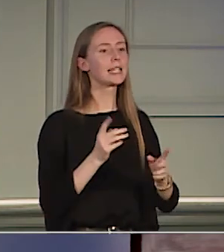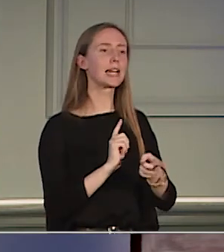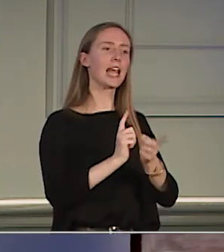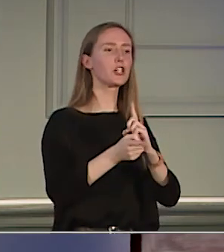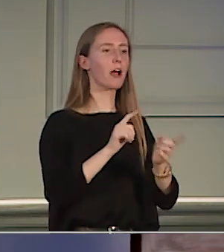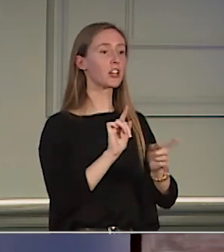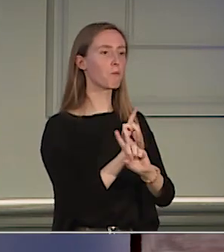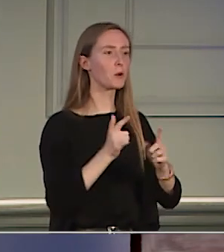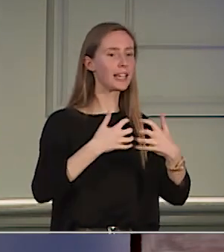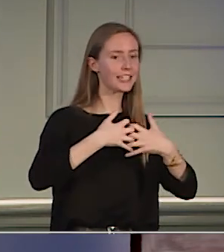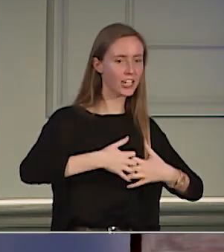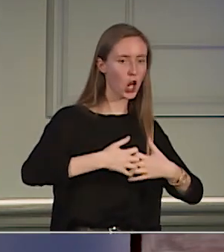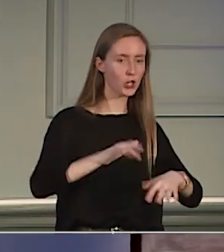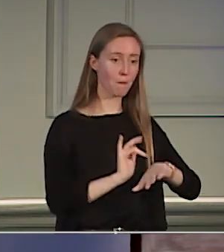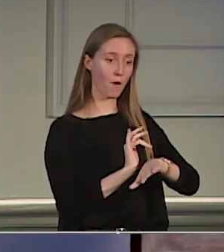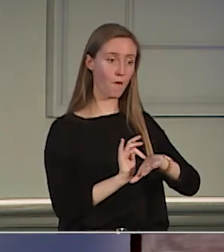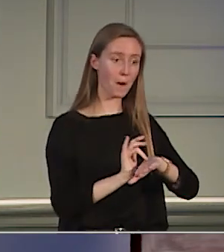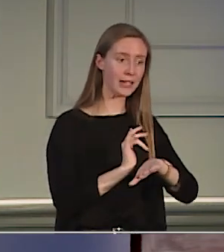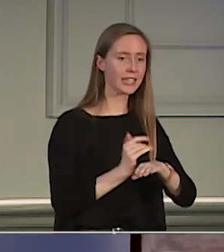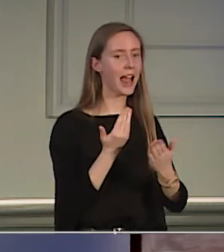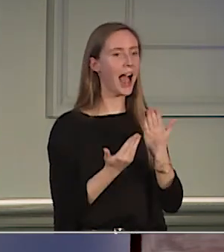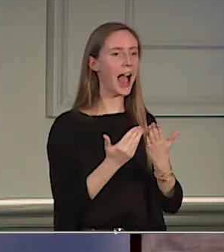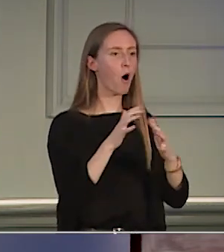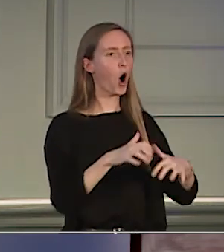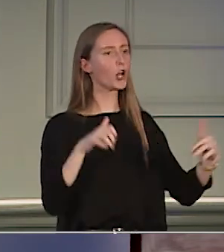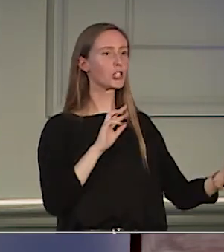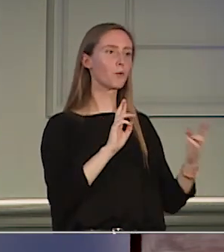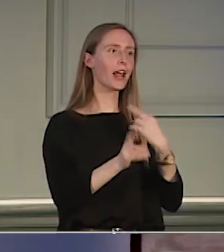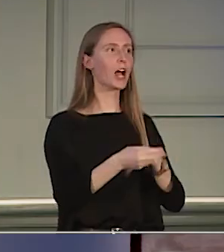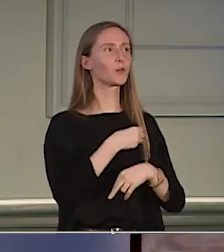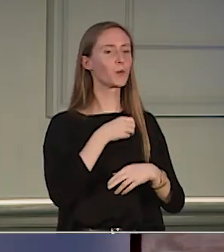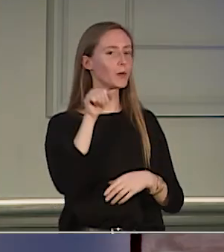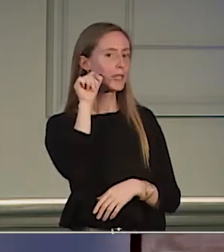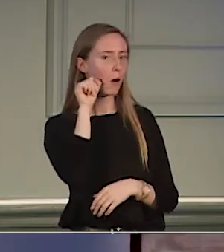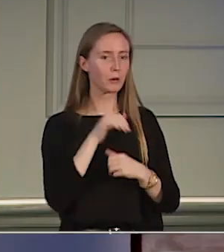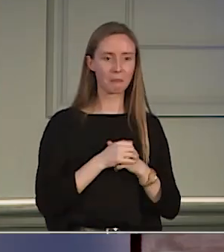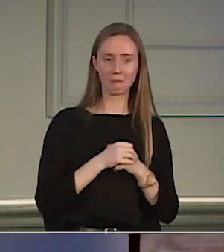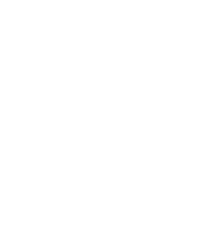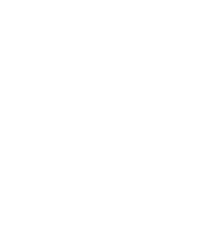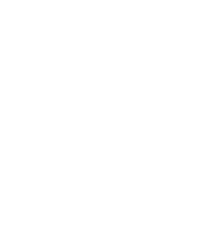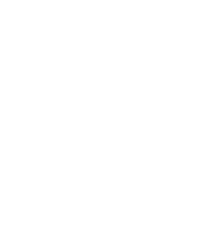performance on how an audience reacts to sound. So I'm going to hand over now to Aoife. Thanks, Aoife.